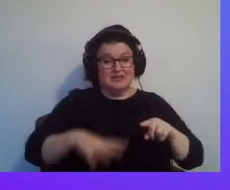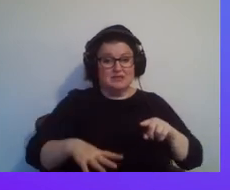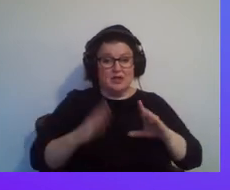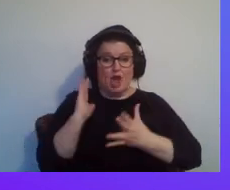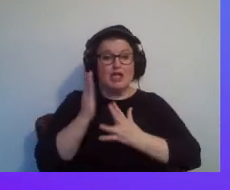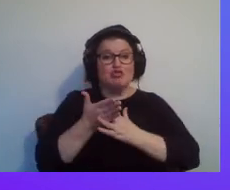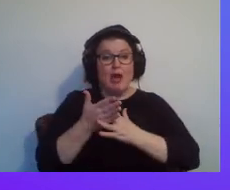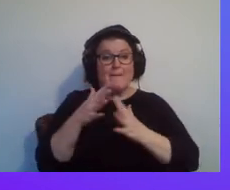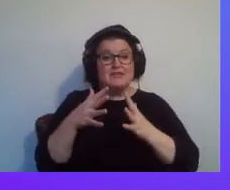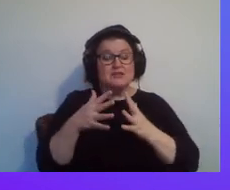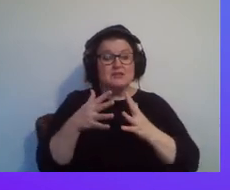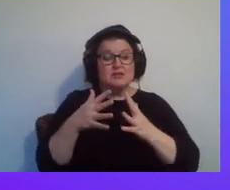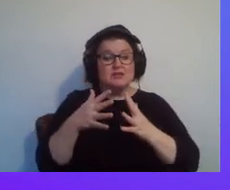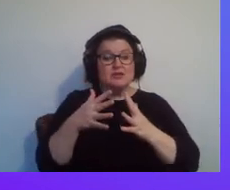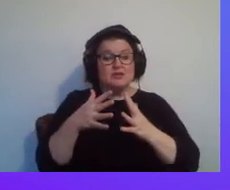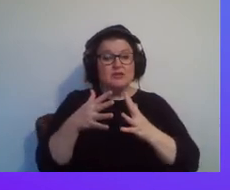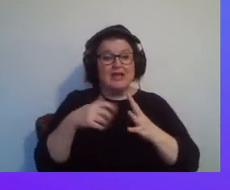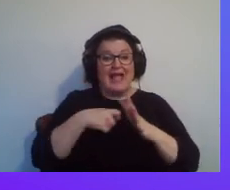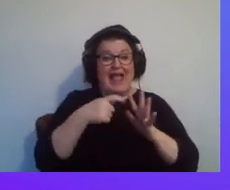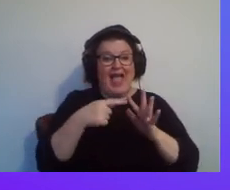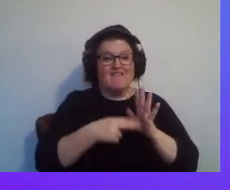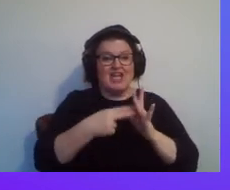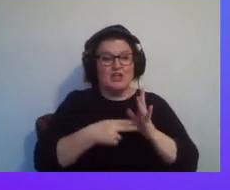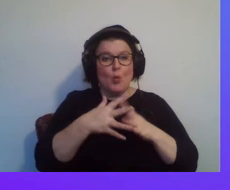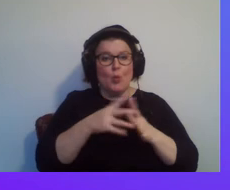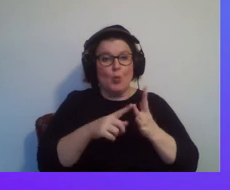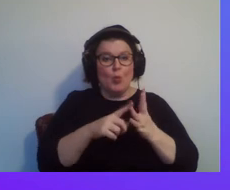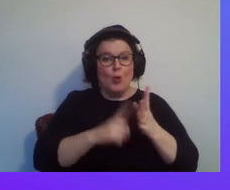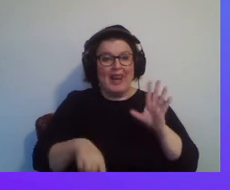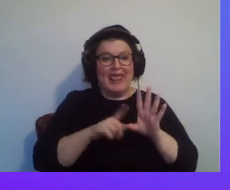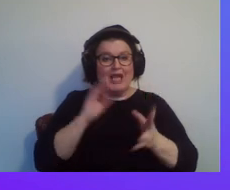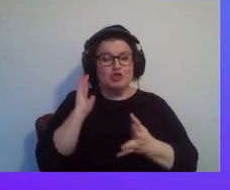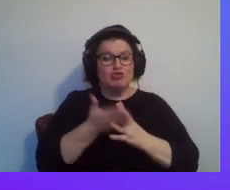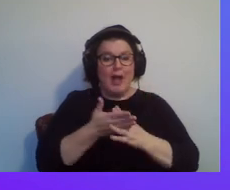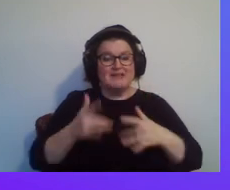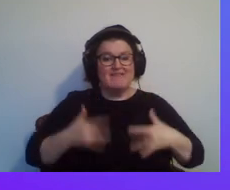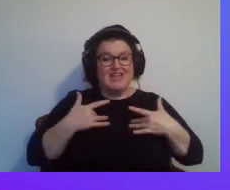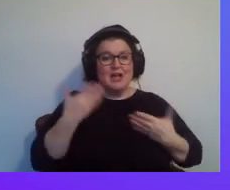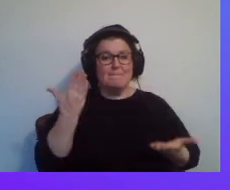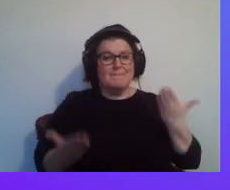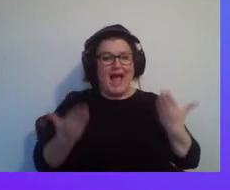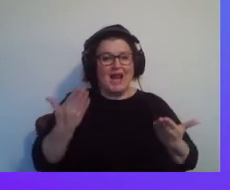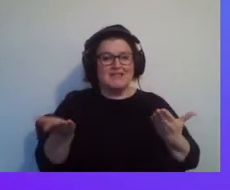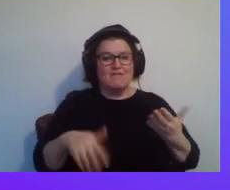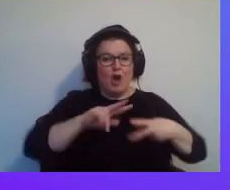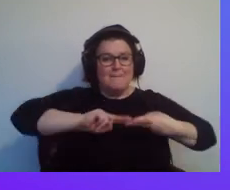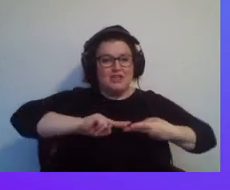I did say, if I may, Dr. Abrams, I did say that that this balancing act between genetics and social